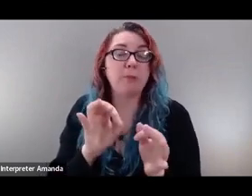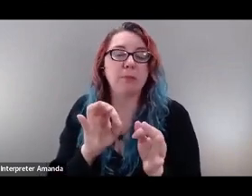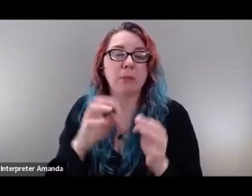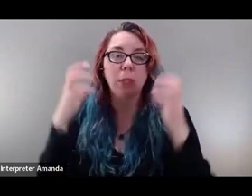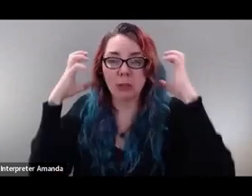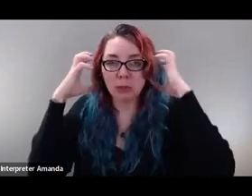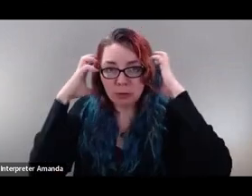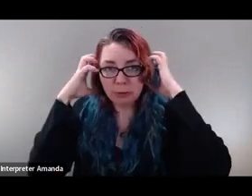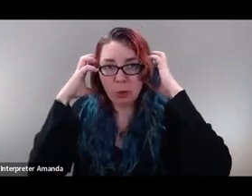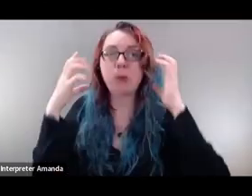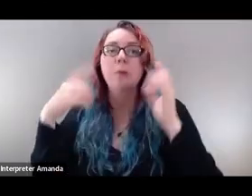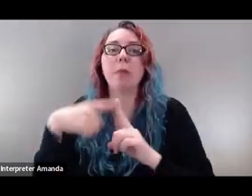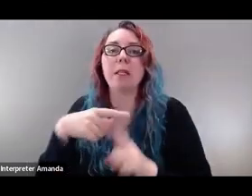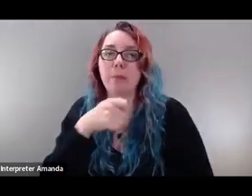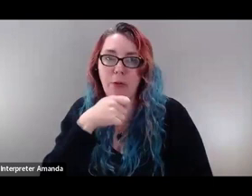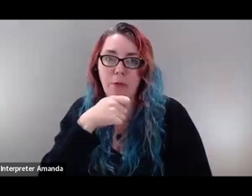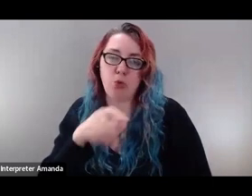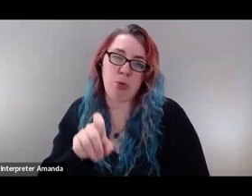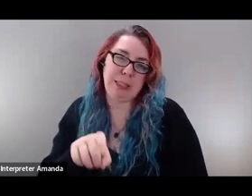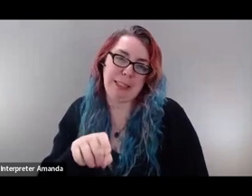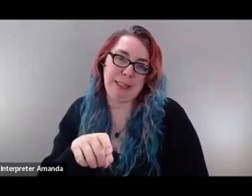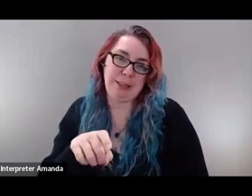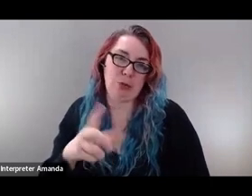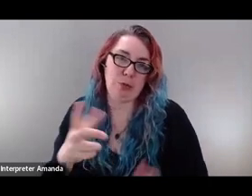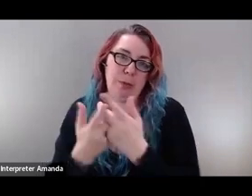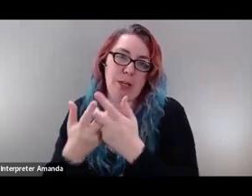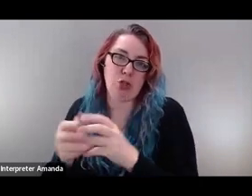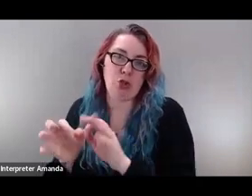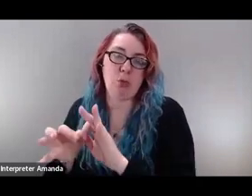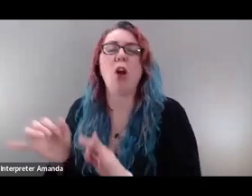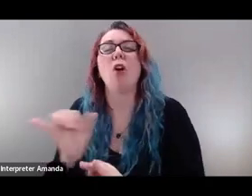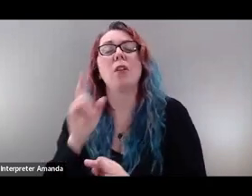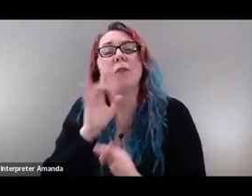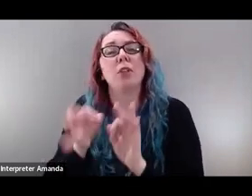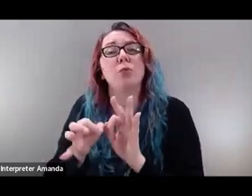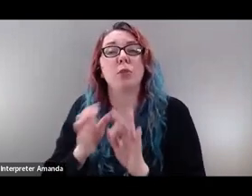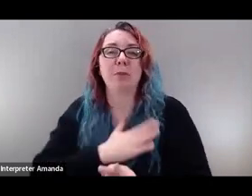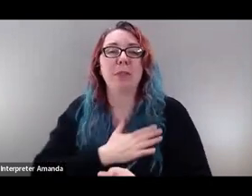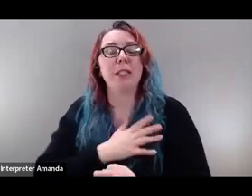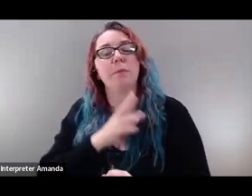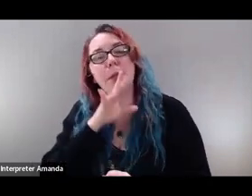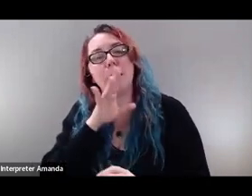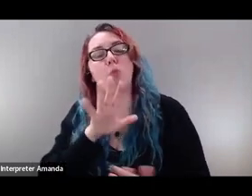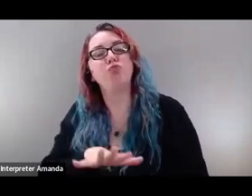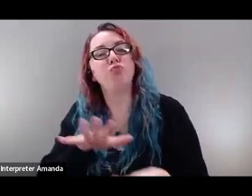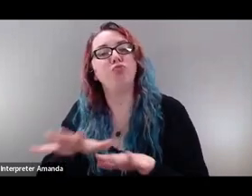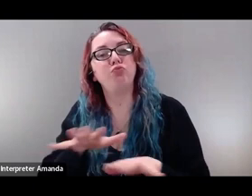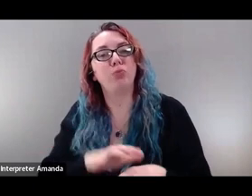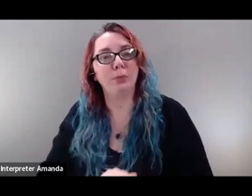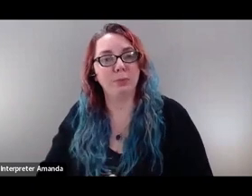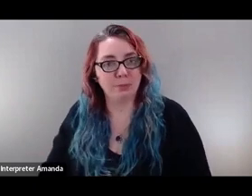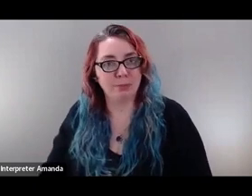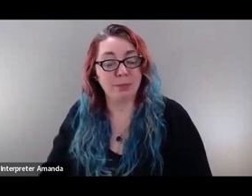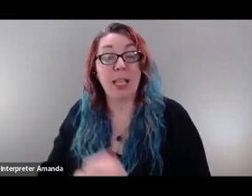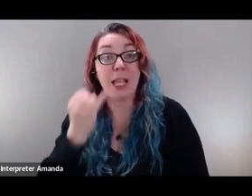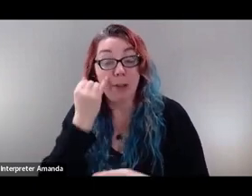our interpreters. Also, speak at a conversational pace for our interpreter. Before speaking, please raise your